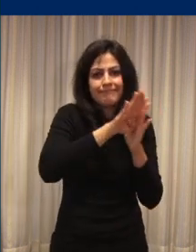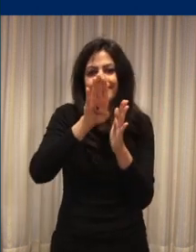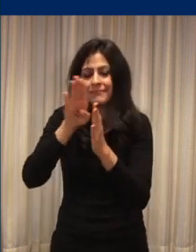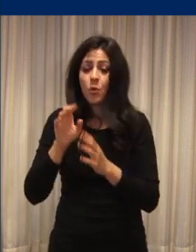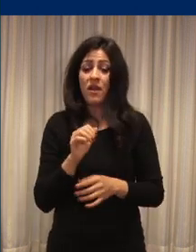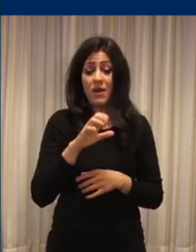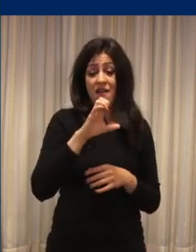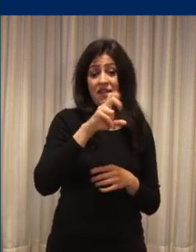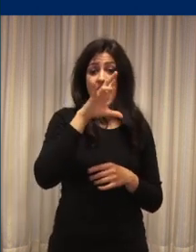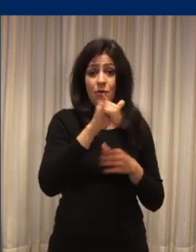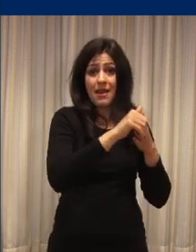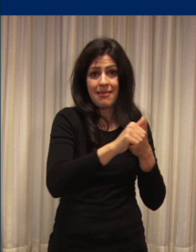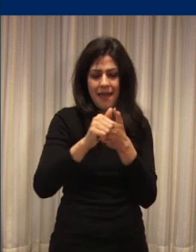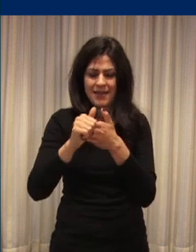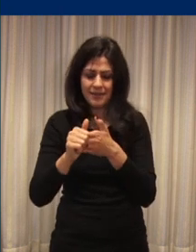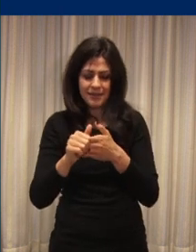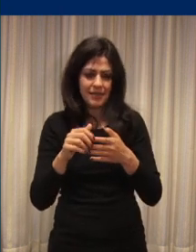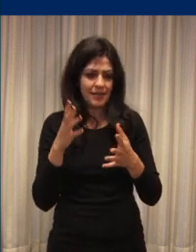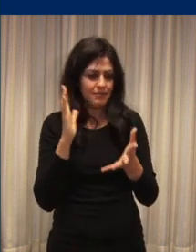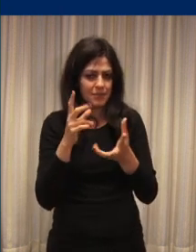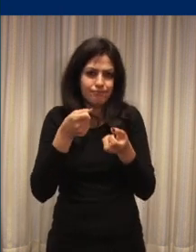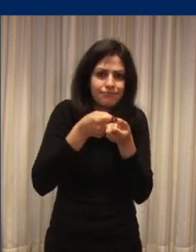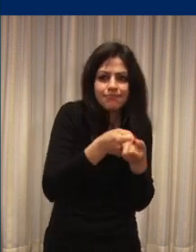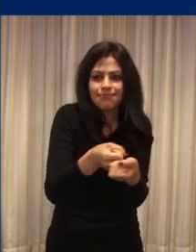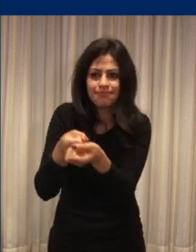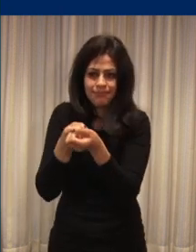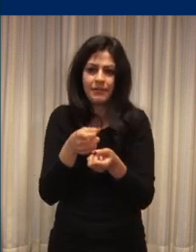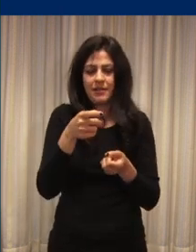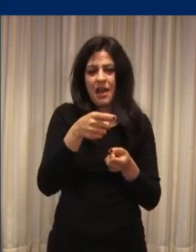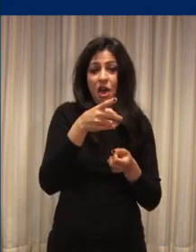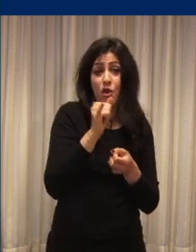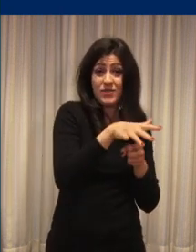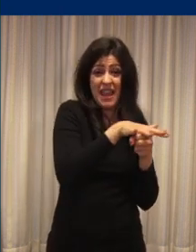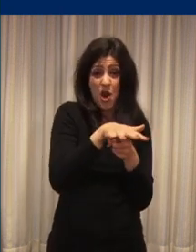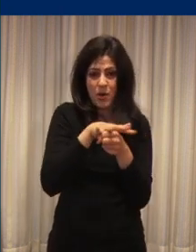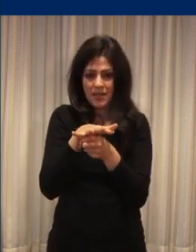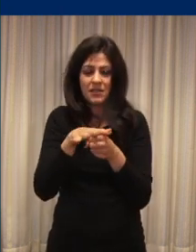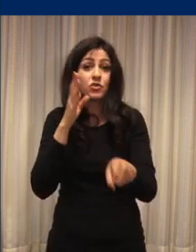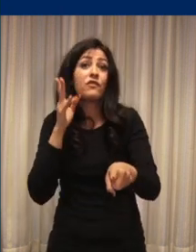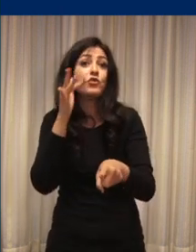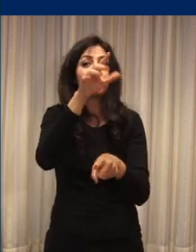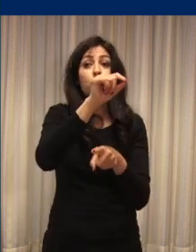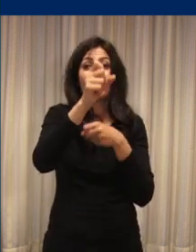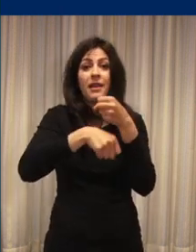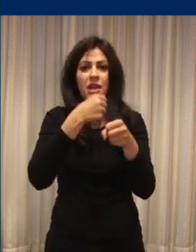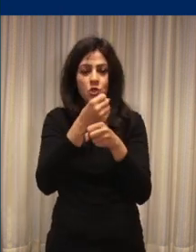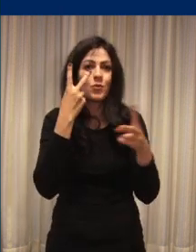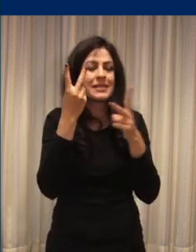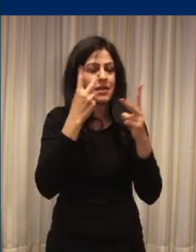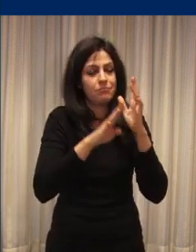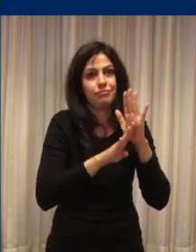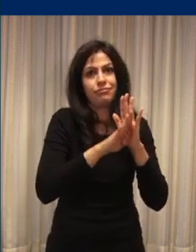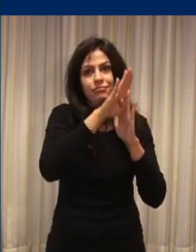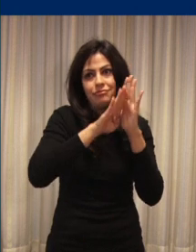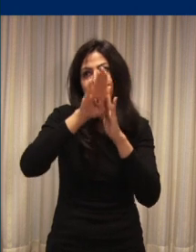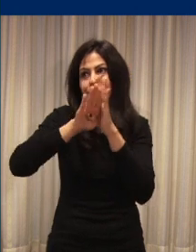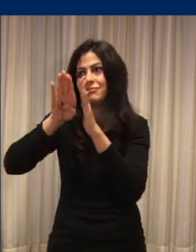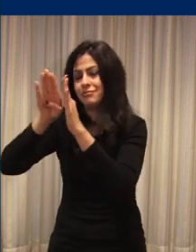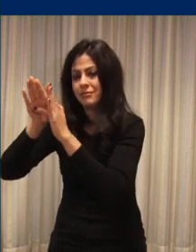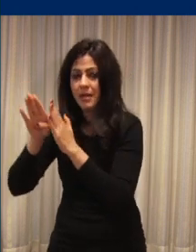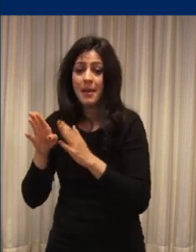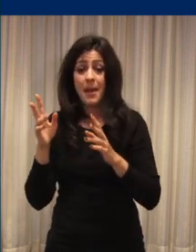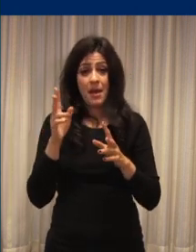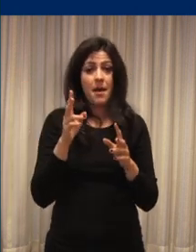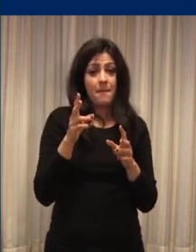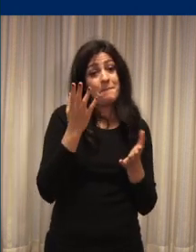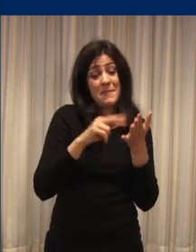county-led investments in those sectors so that 20 years out we see them as growing parts of our economy where people can